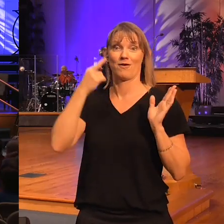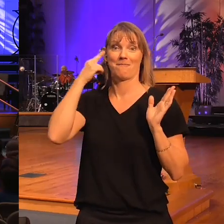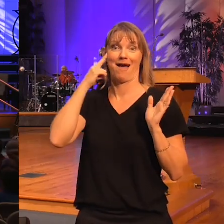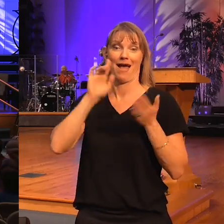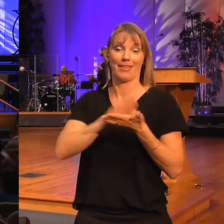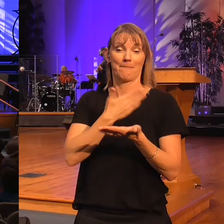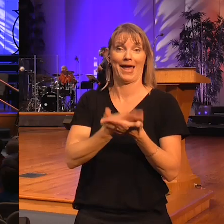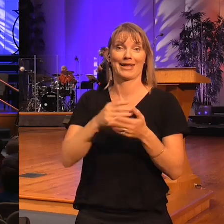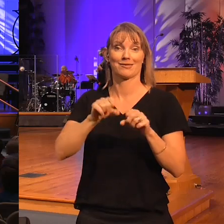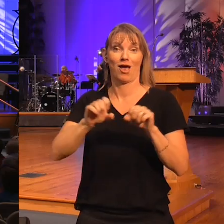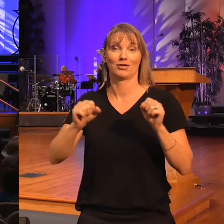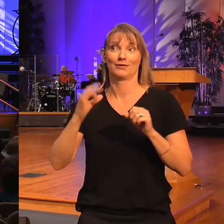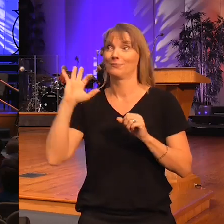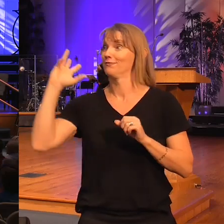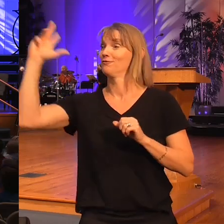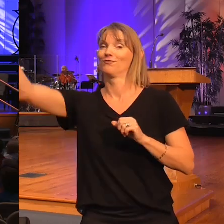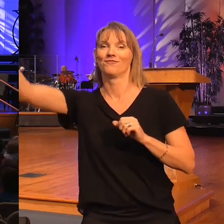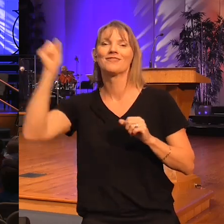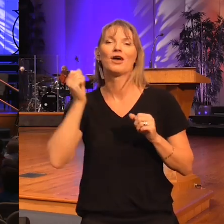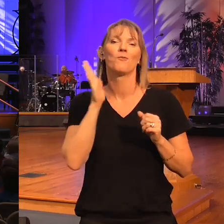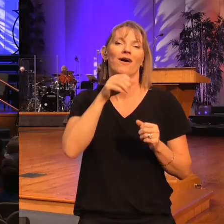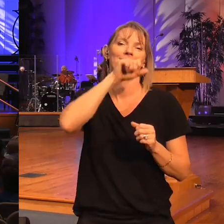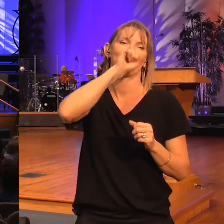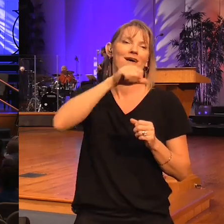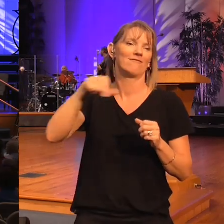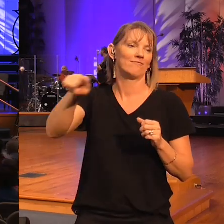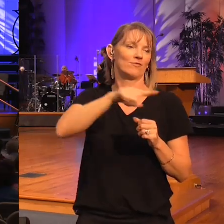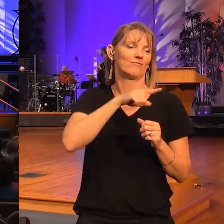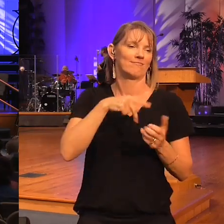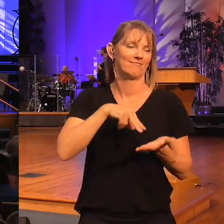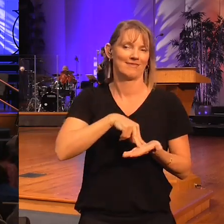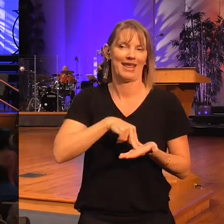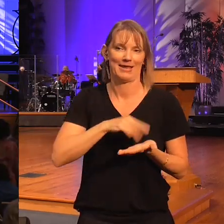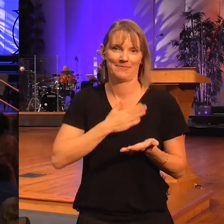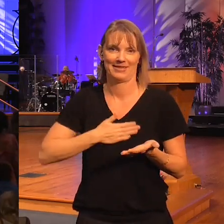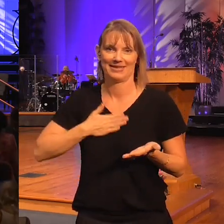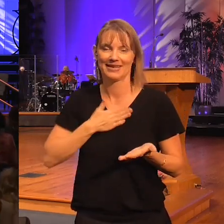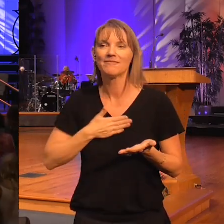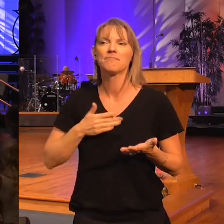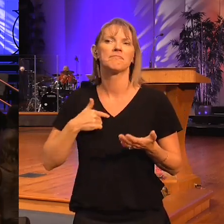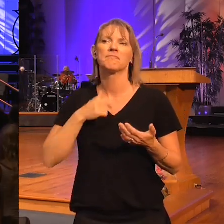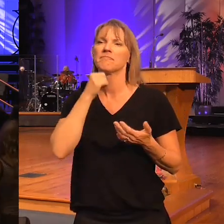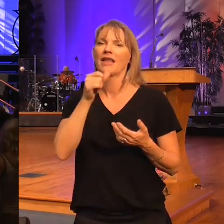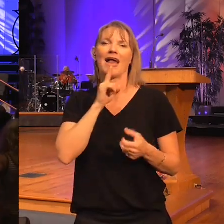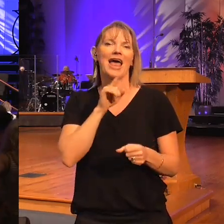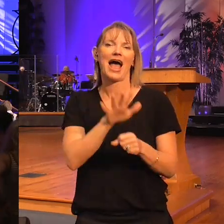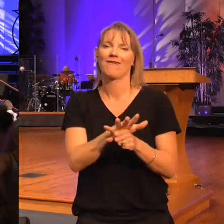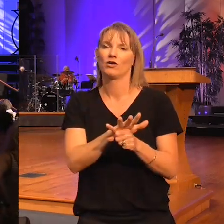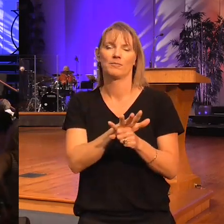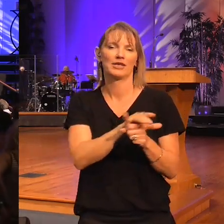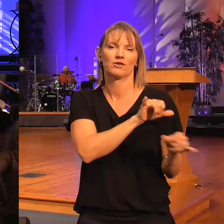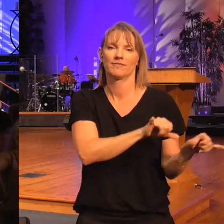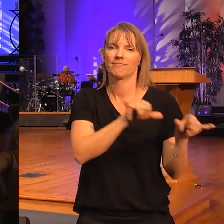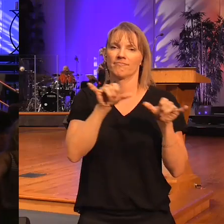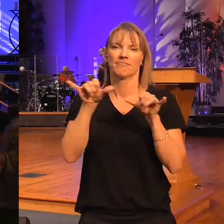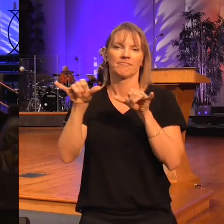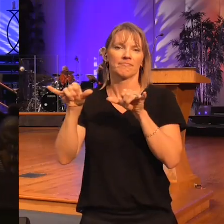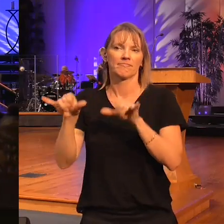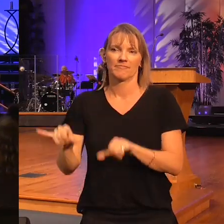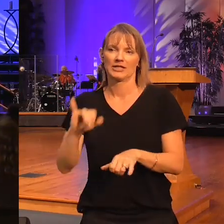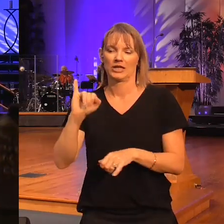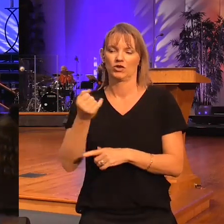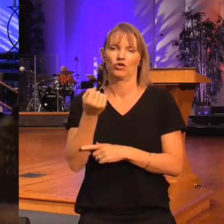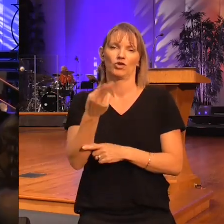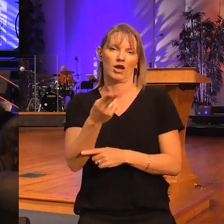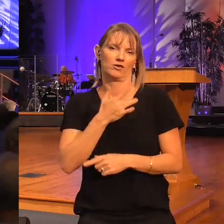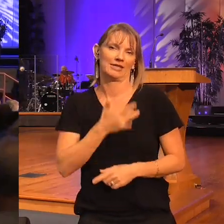pancakes. I'd love to have you all stand, if you would, right now. I'm not going to do an affirmation like